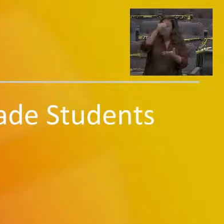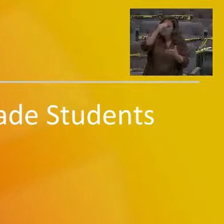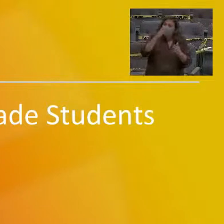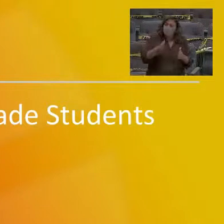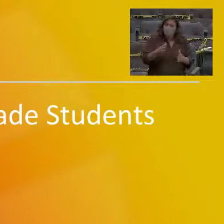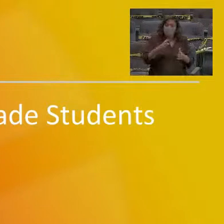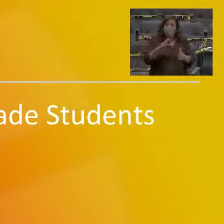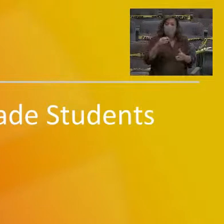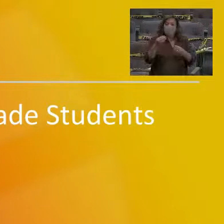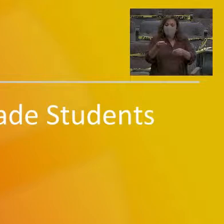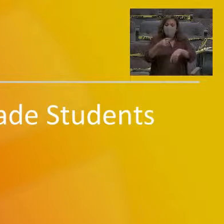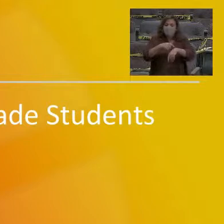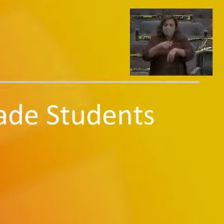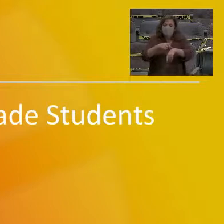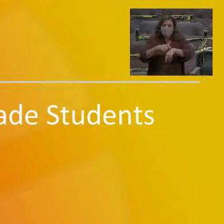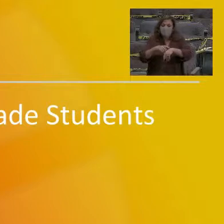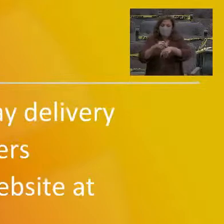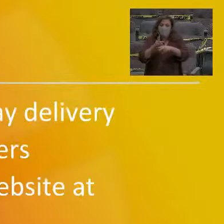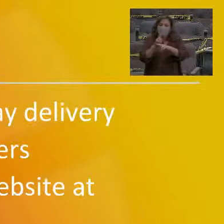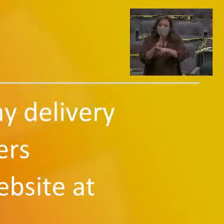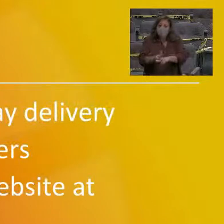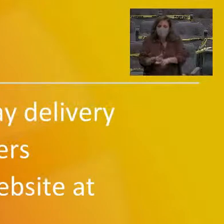the online instructional model.